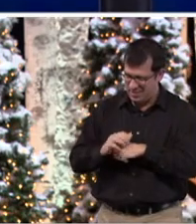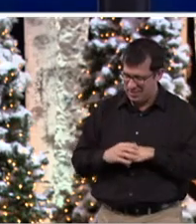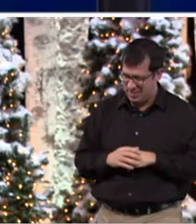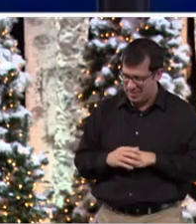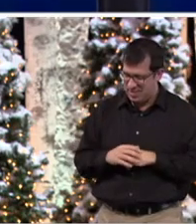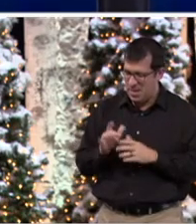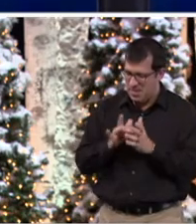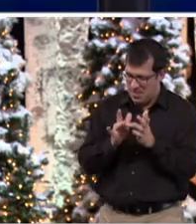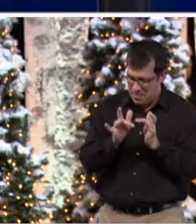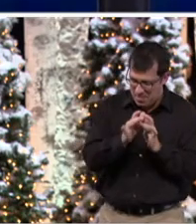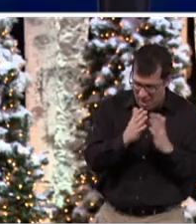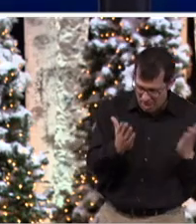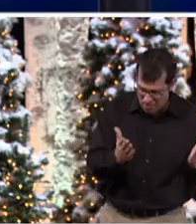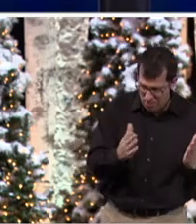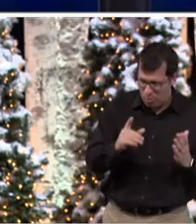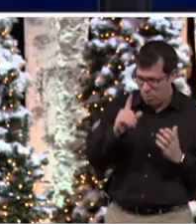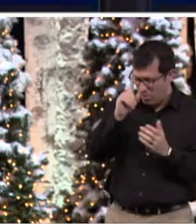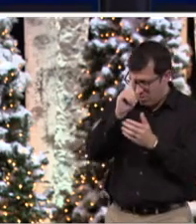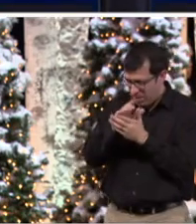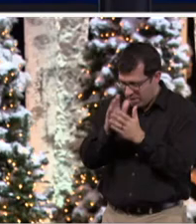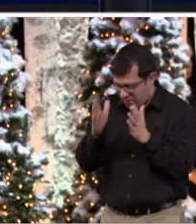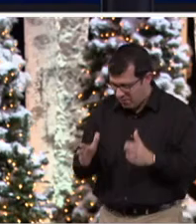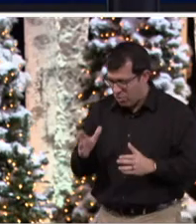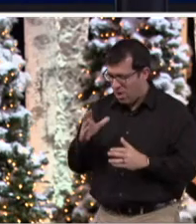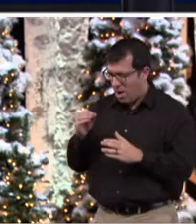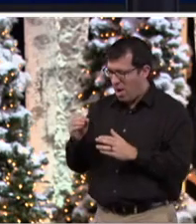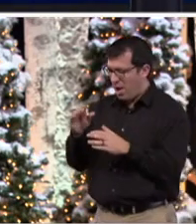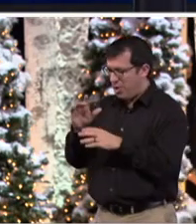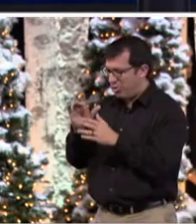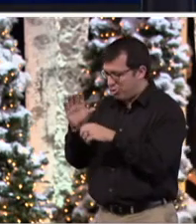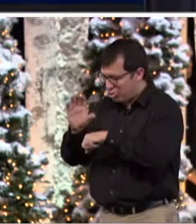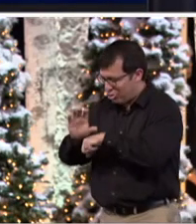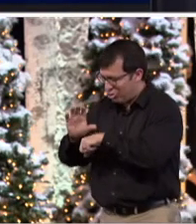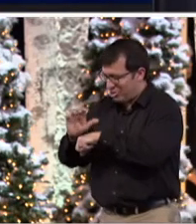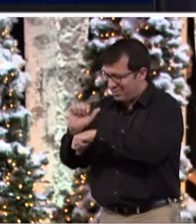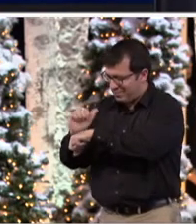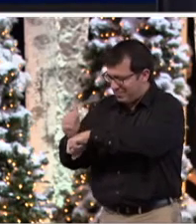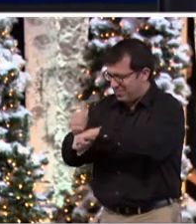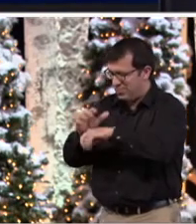of Bibles, believers, and bodies of Christ all around the world.